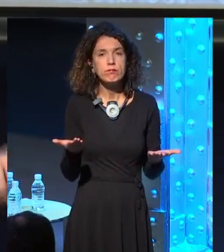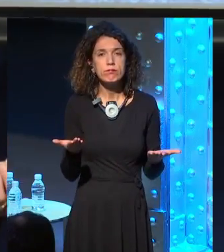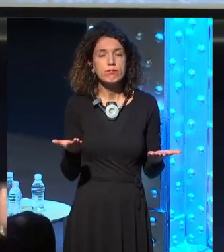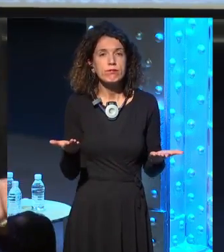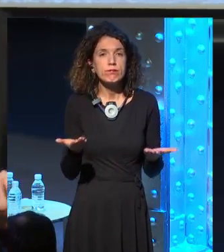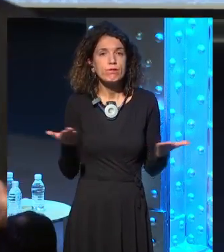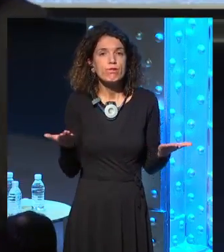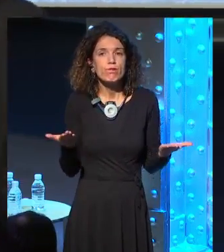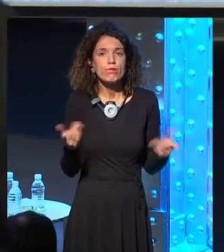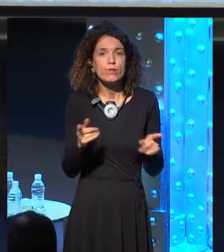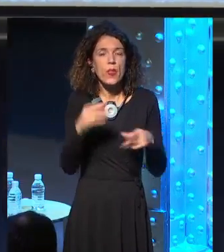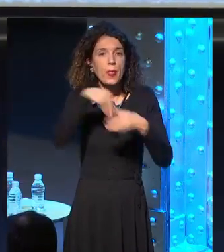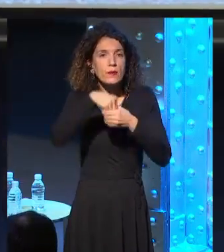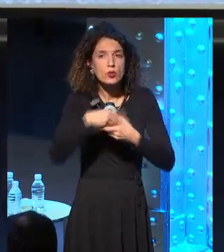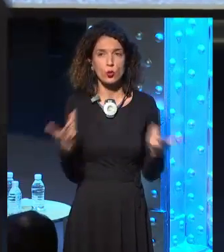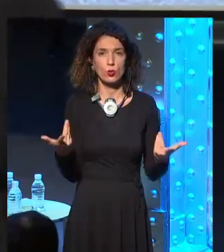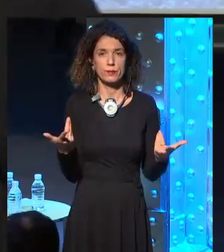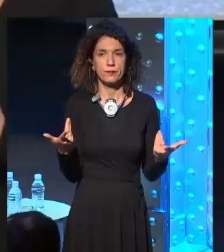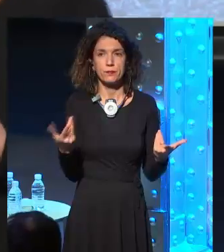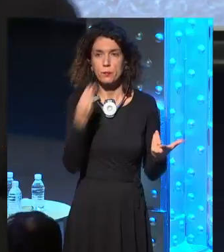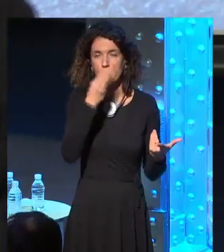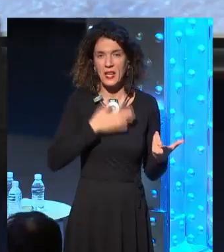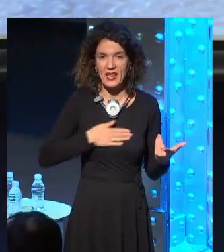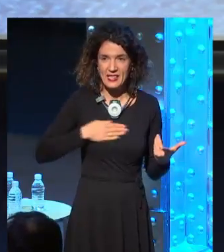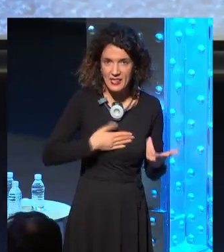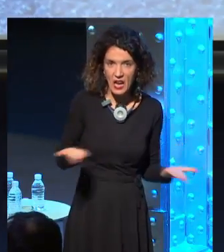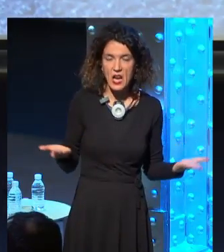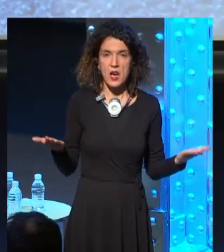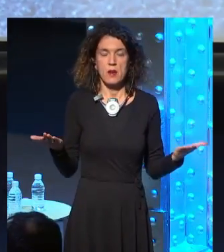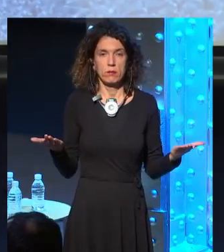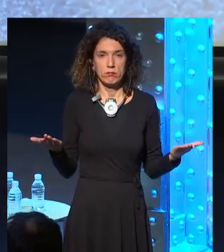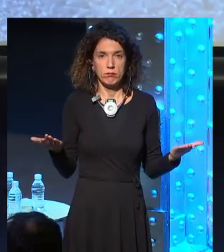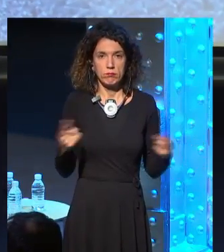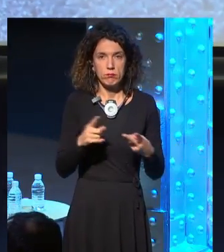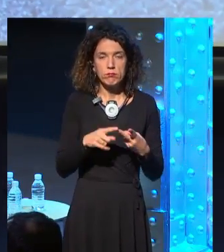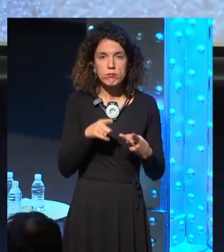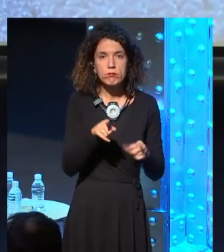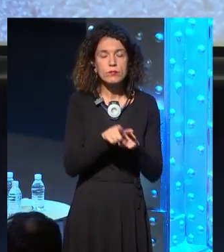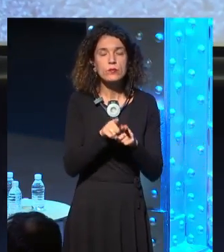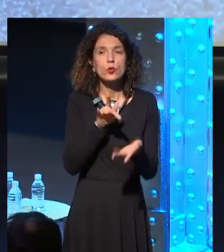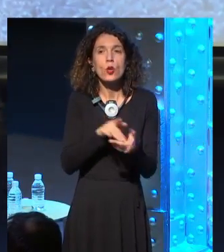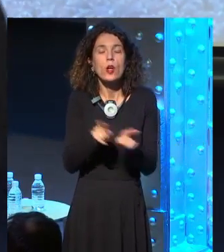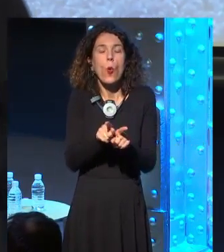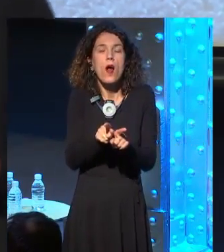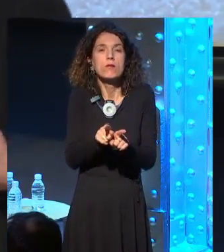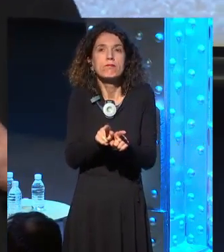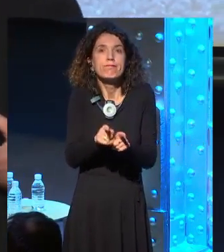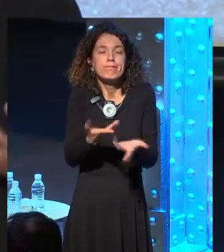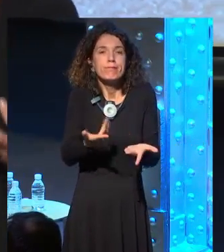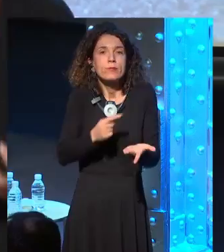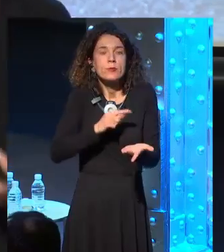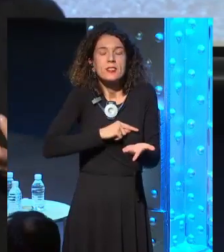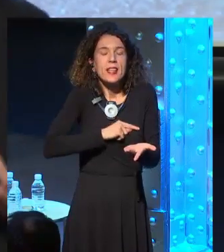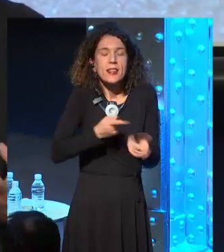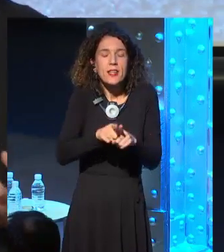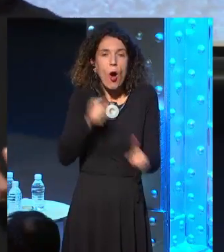well-being or well-staying, these experiences where you sort of reach the goal, or you're really content,